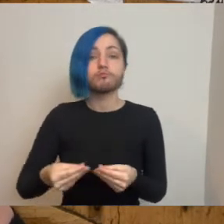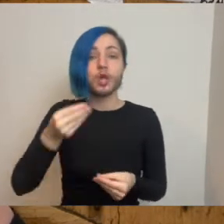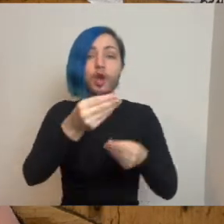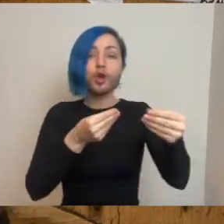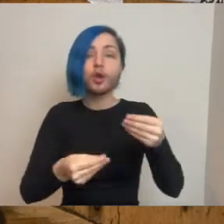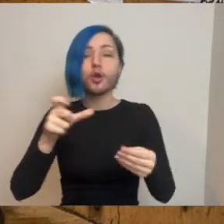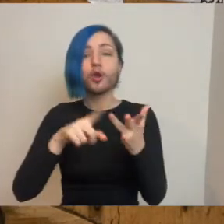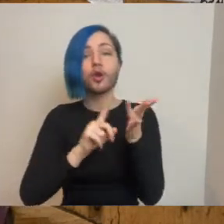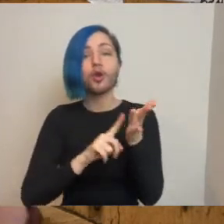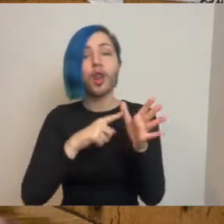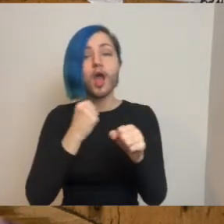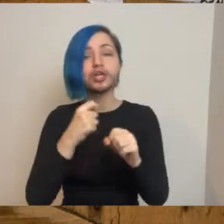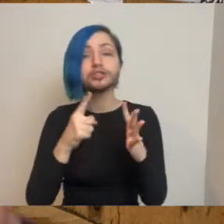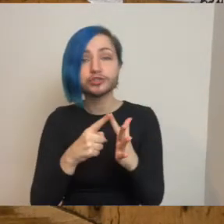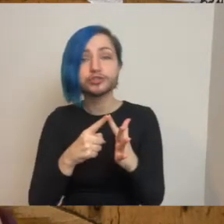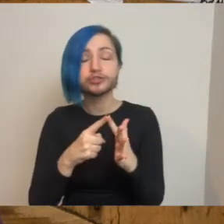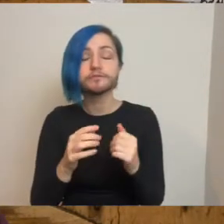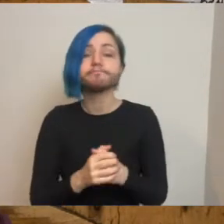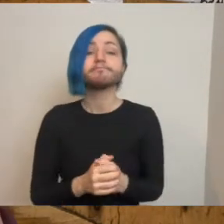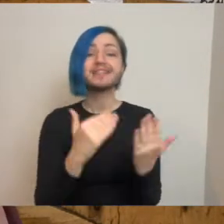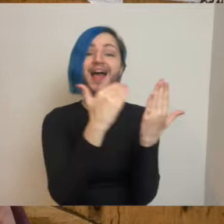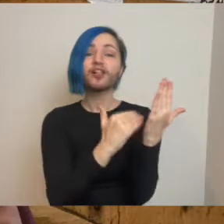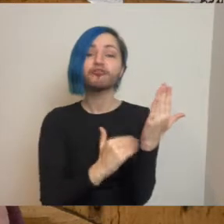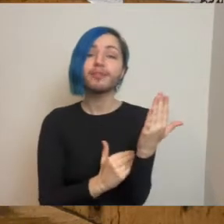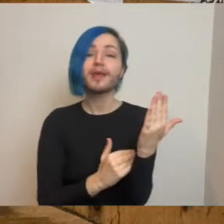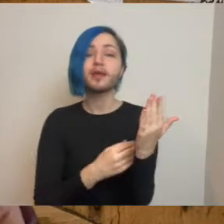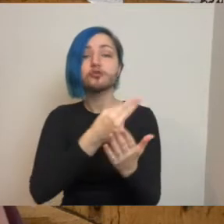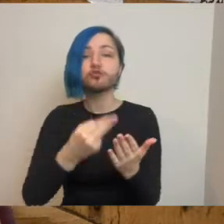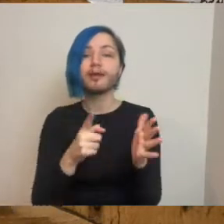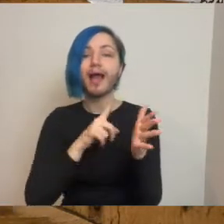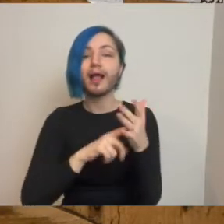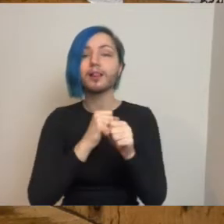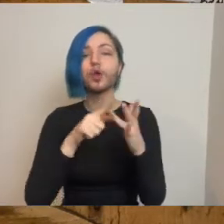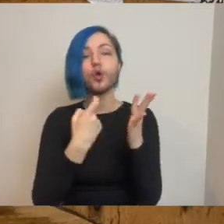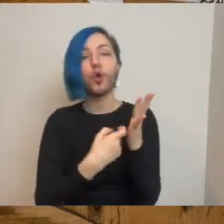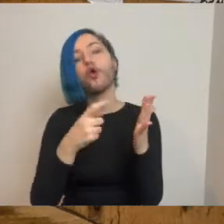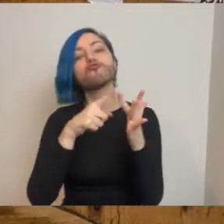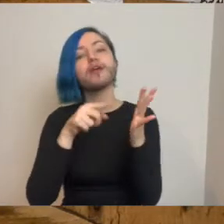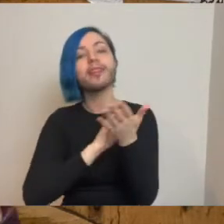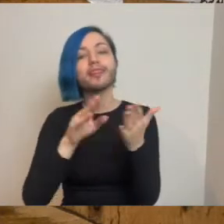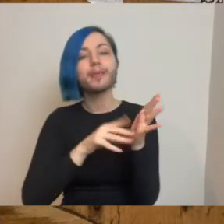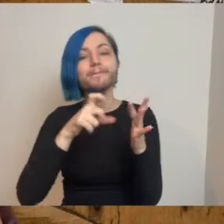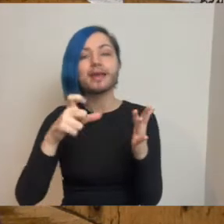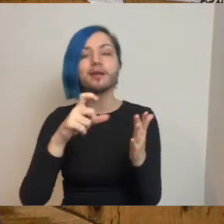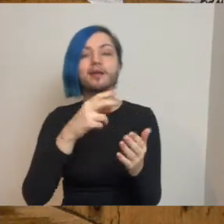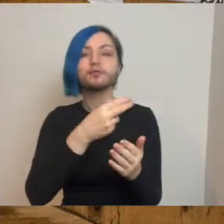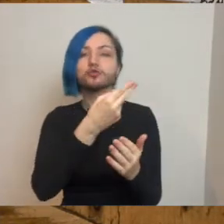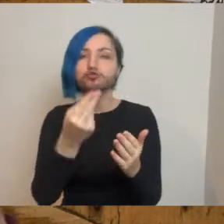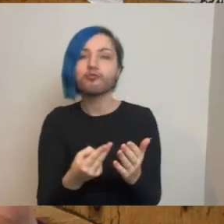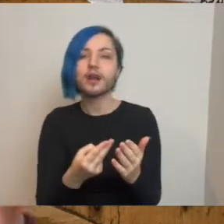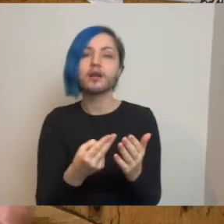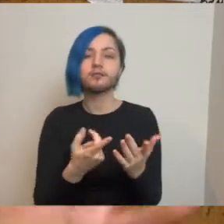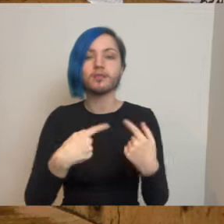collage, it's an algorithmic drawing that we've chopped up, and then it's a drawing that we've done, and we've put all these things